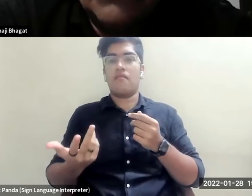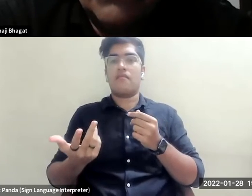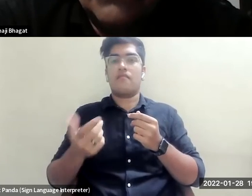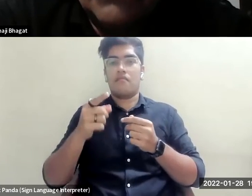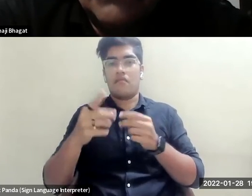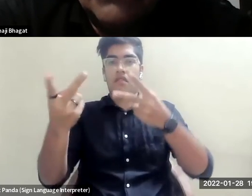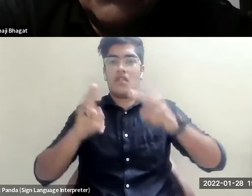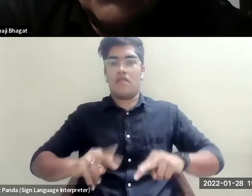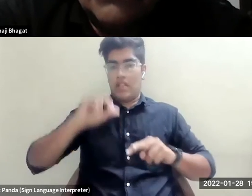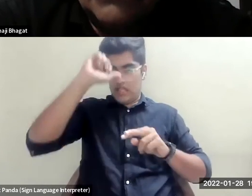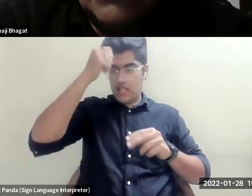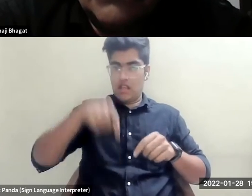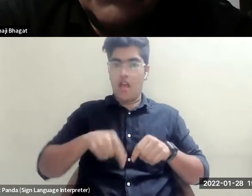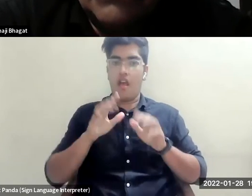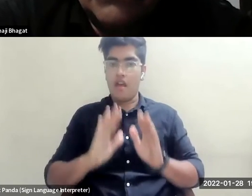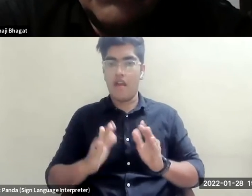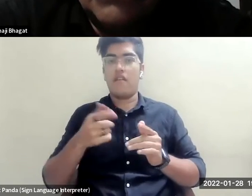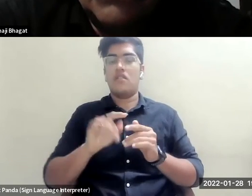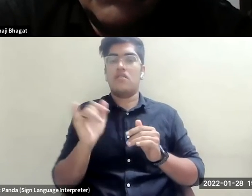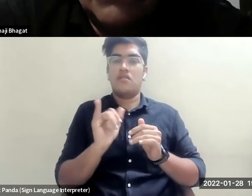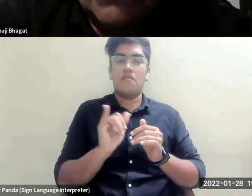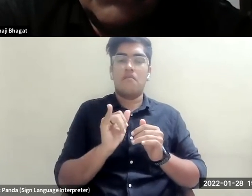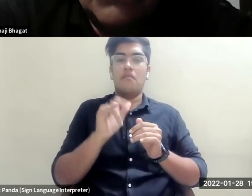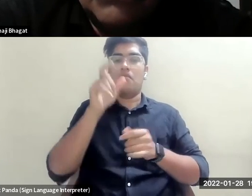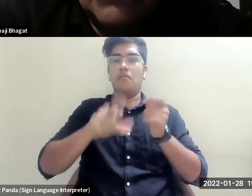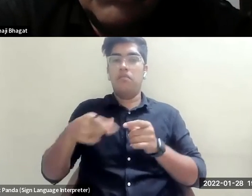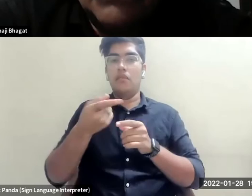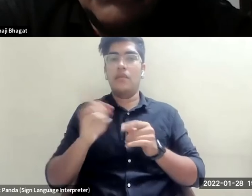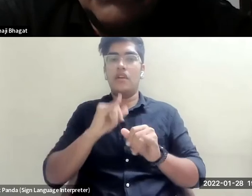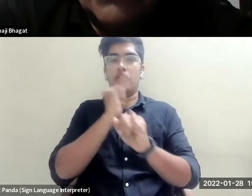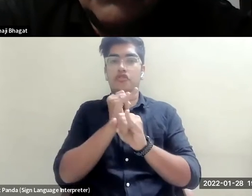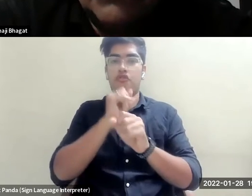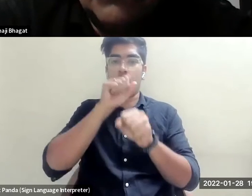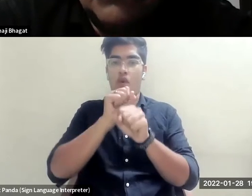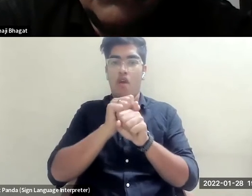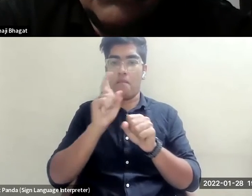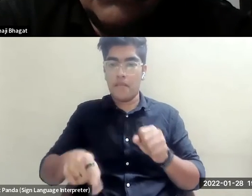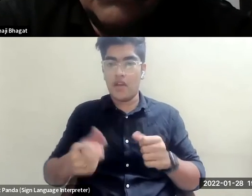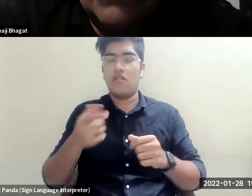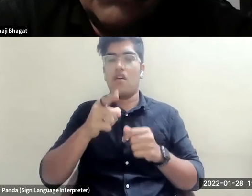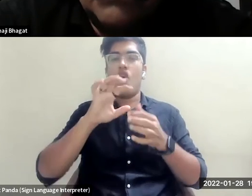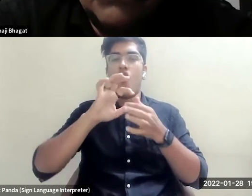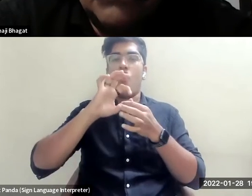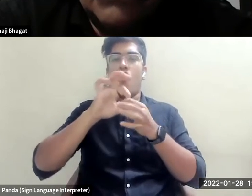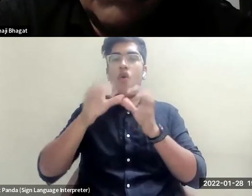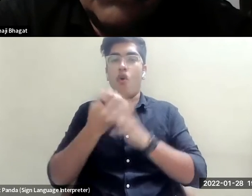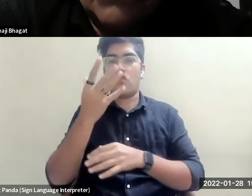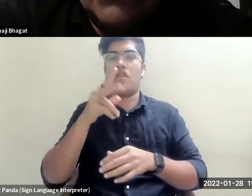India also, in terms of having adequate capacity, institutional capacity, cross-organizational